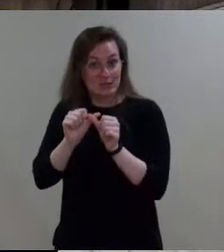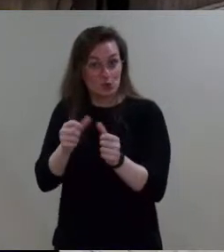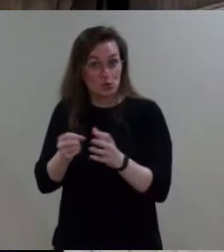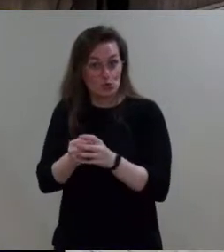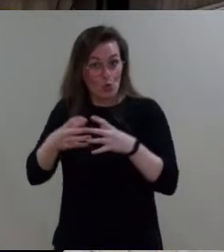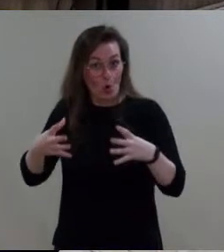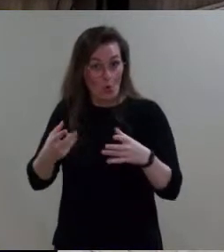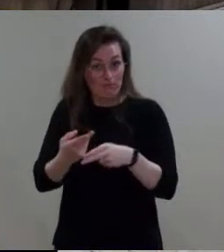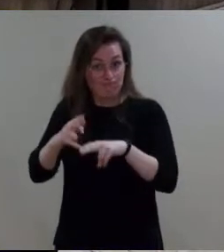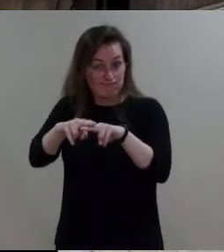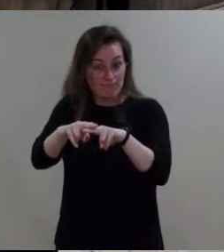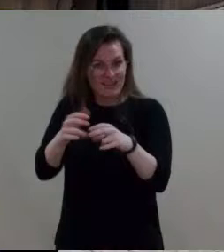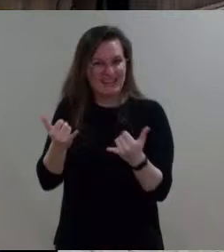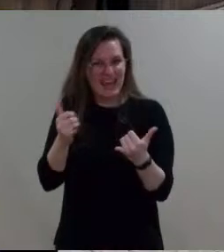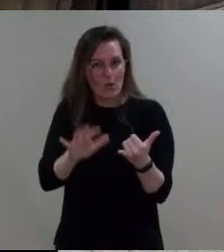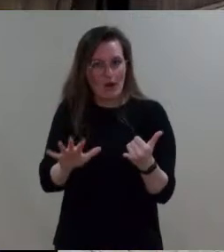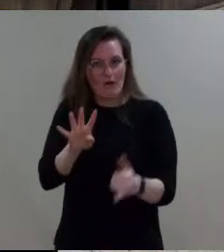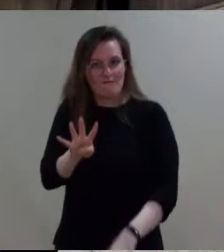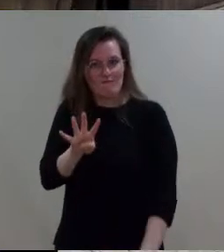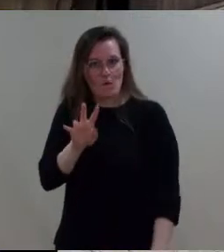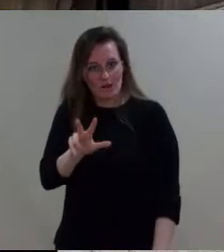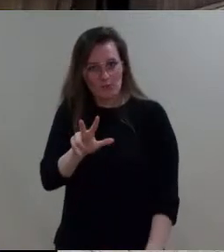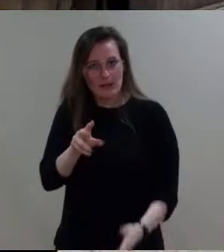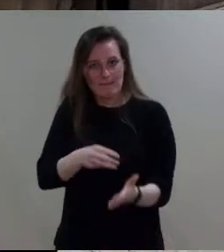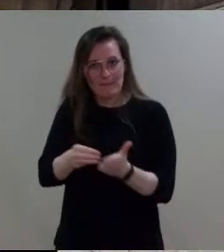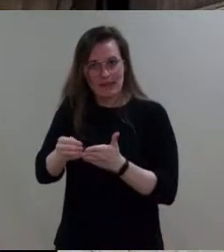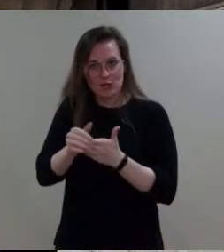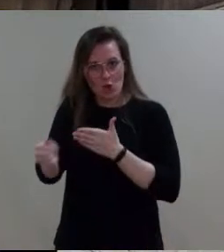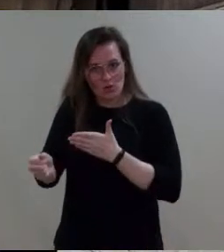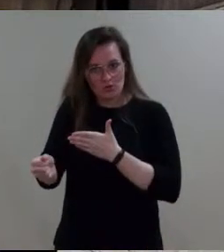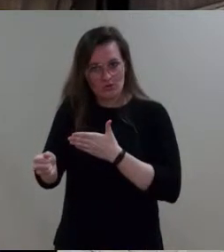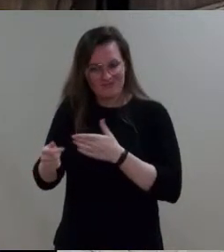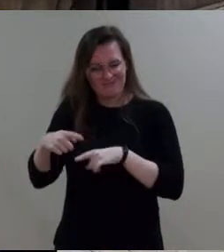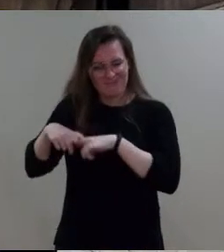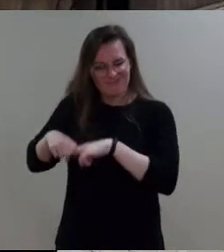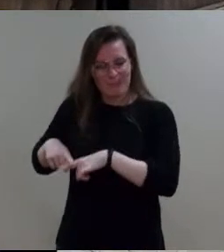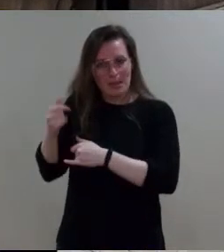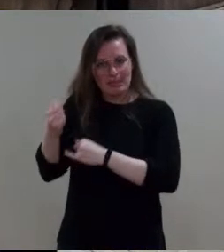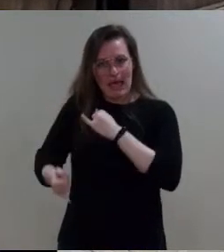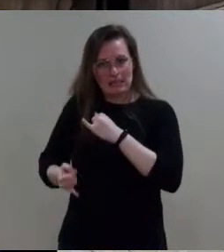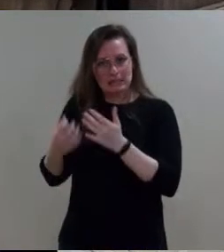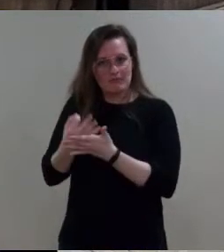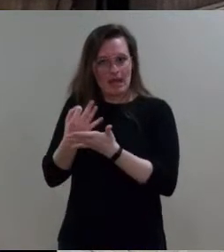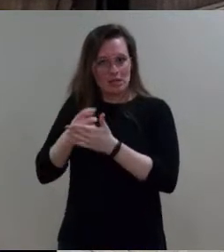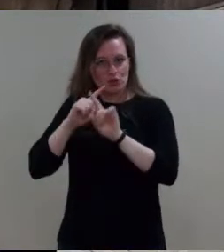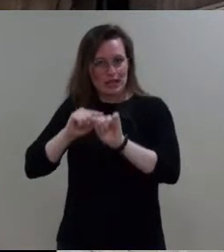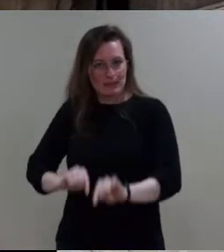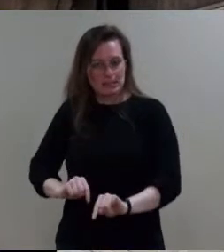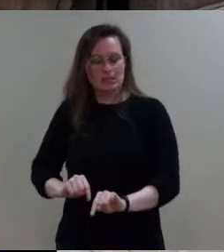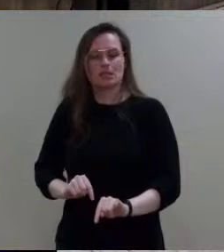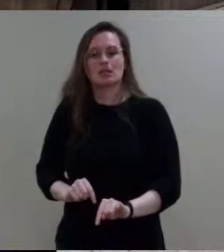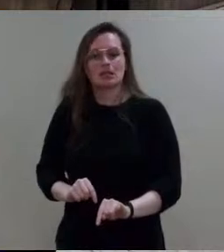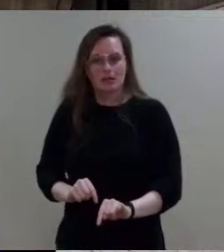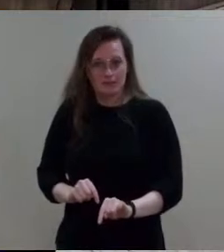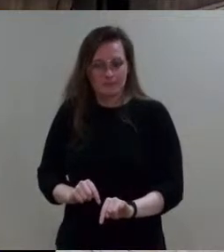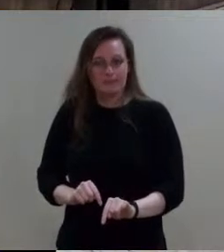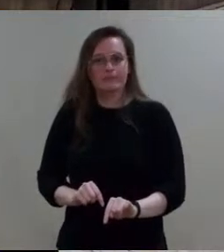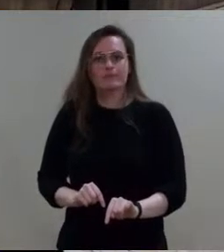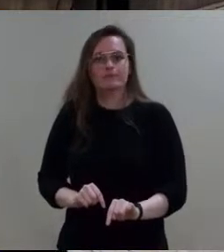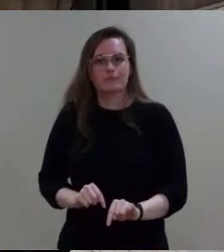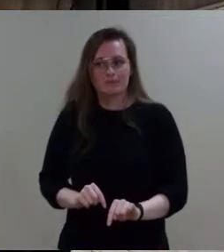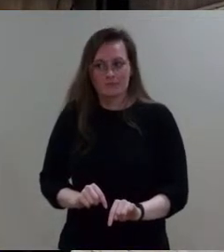around $43 million based on our last financial statements. Our infrastructure, as valued by our asset